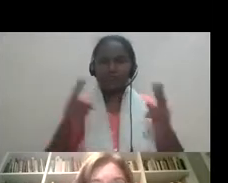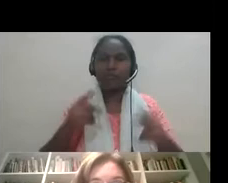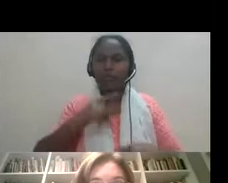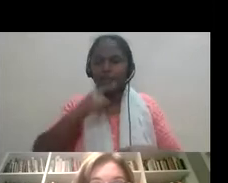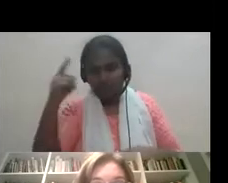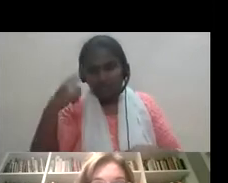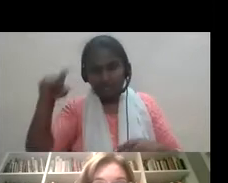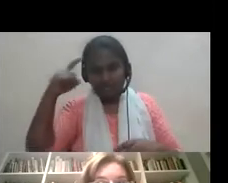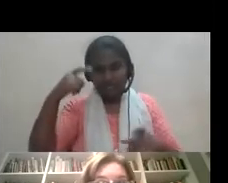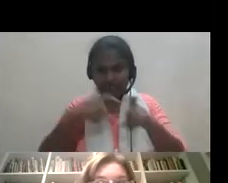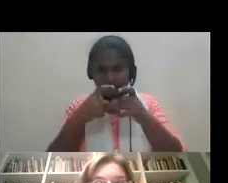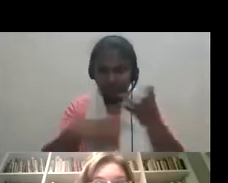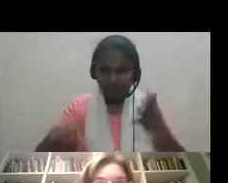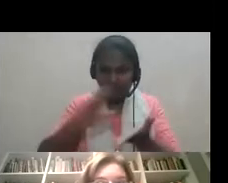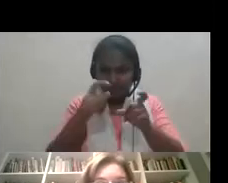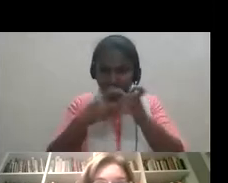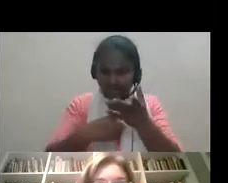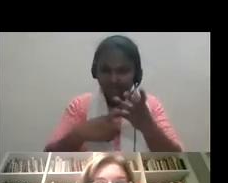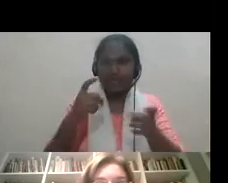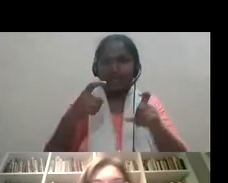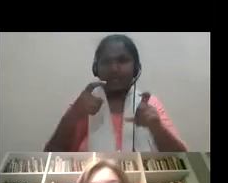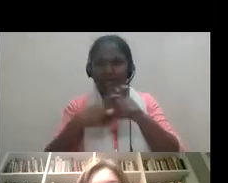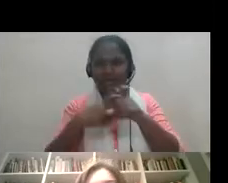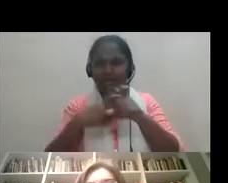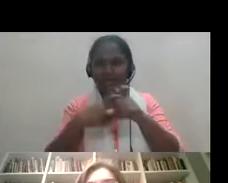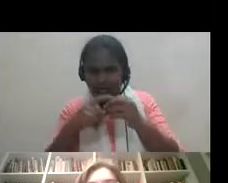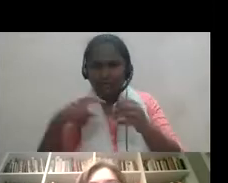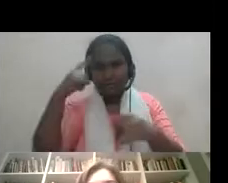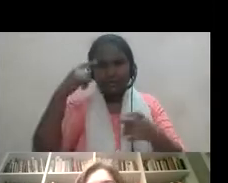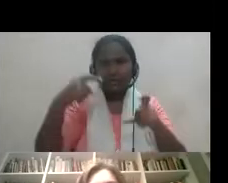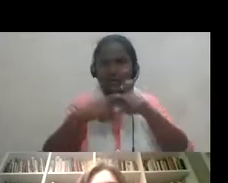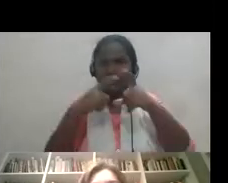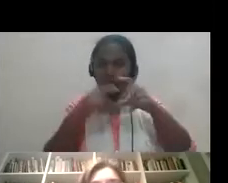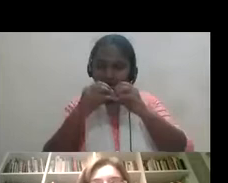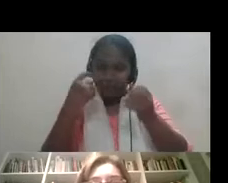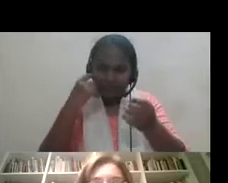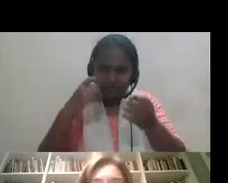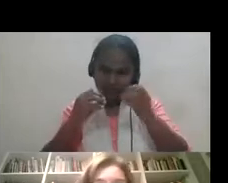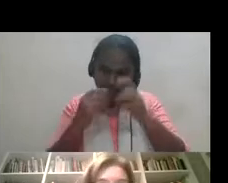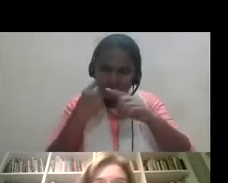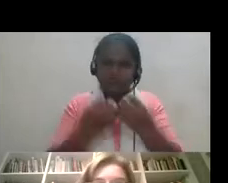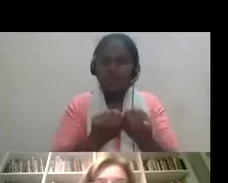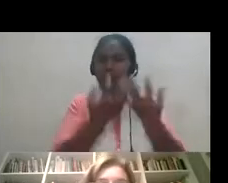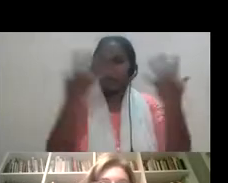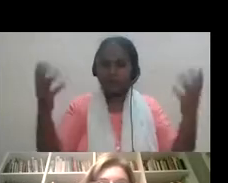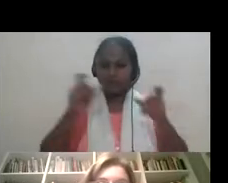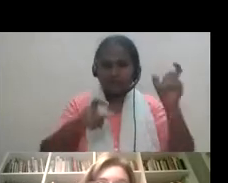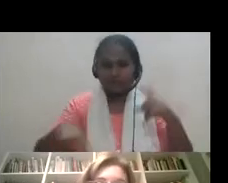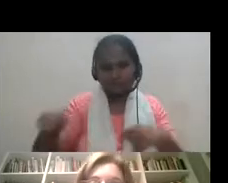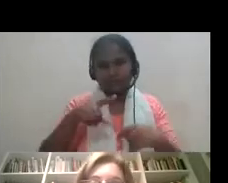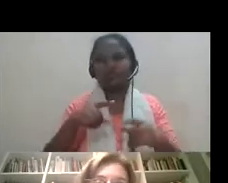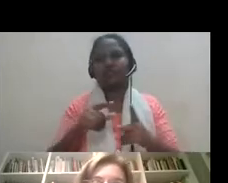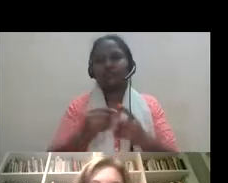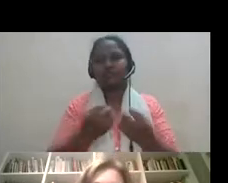an incredible artist, Nicanor Araos. And I think the exhibition brings many of our concerns, the concerns